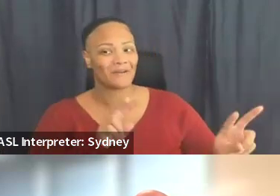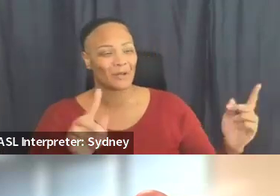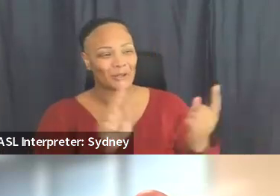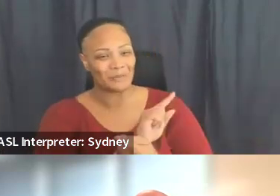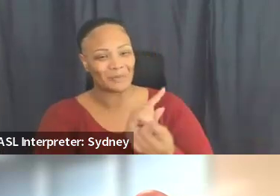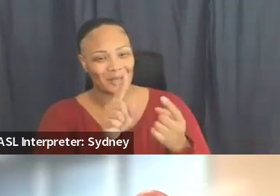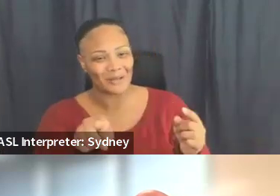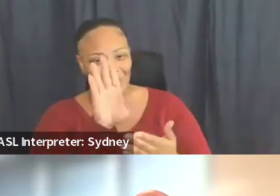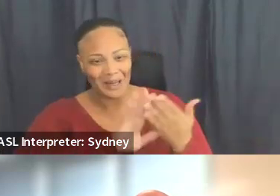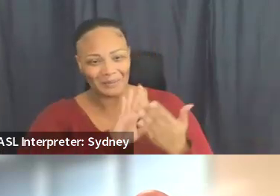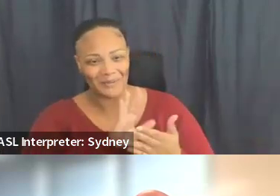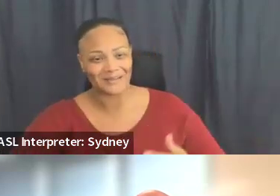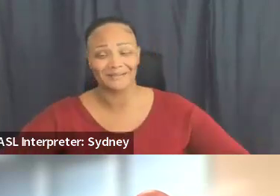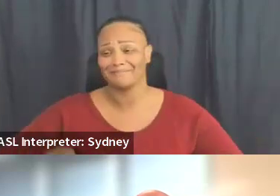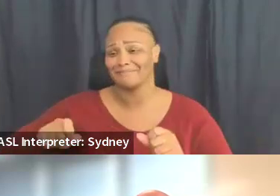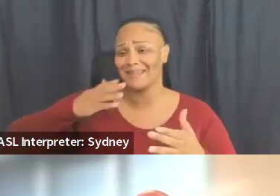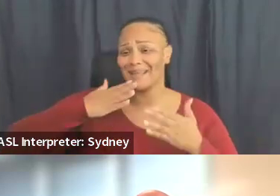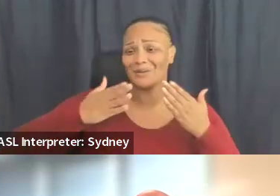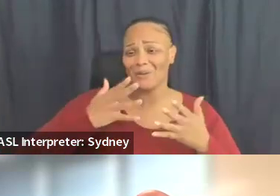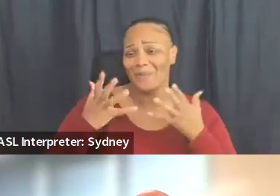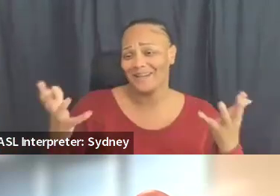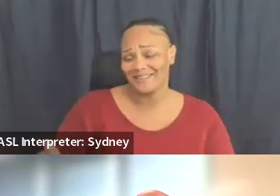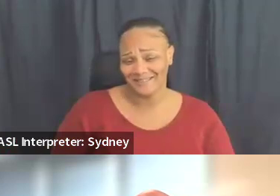Thank you so much. Yeah, absolutely. Thank you so much.